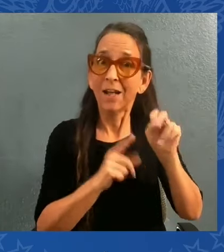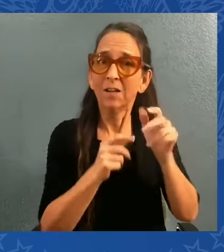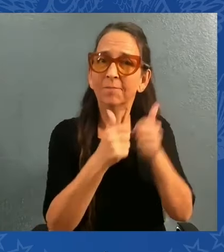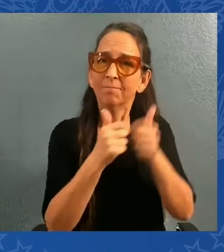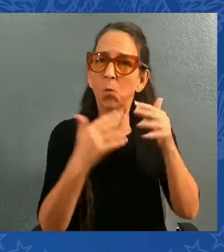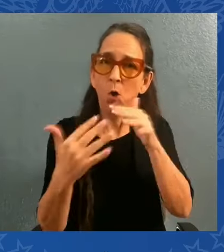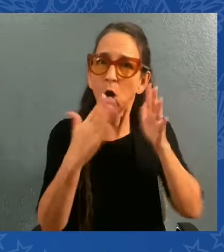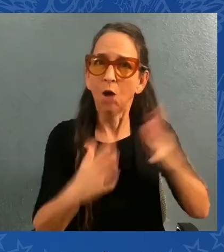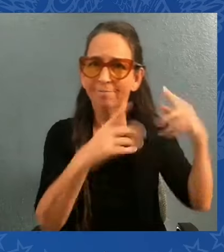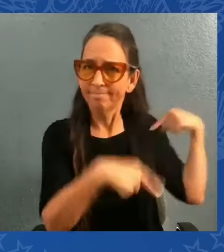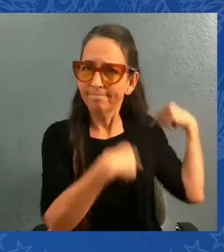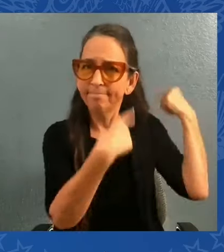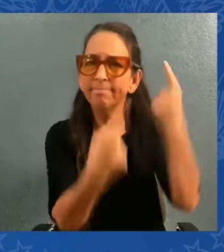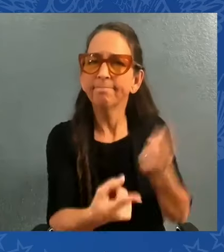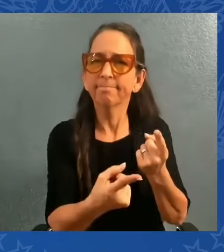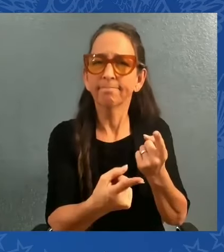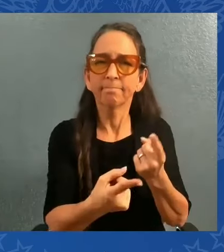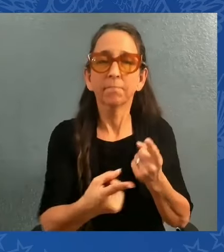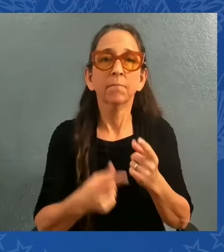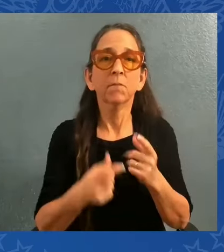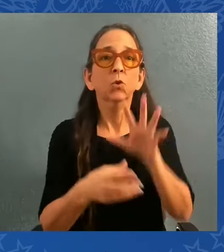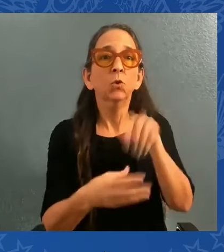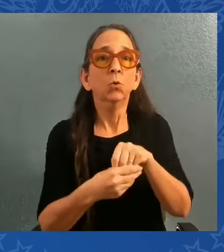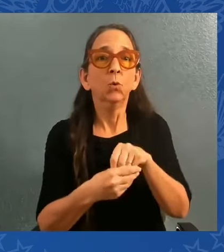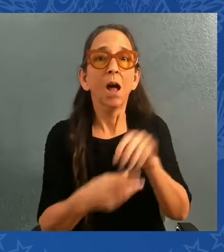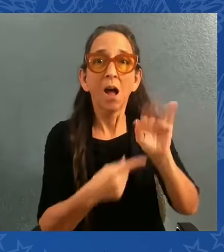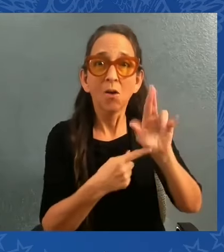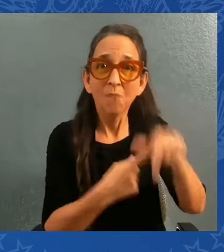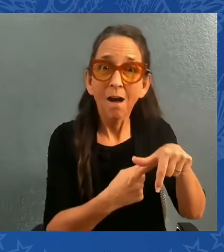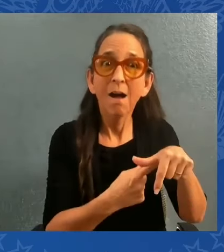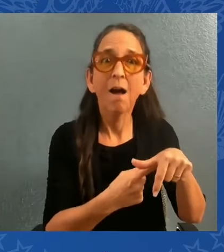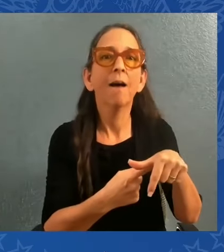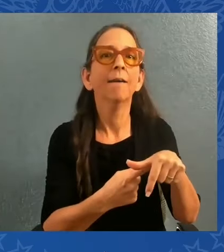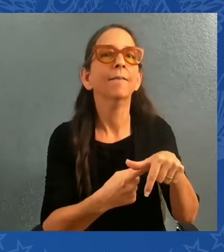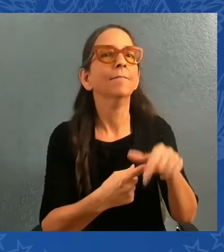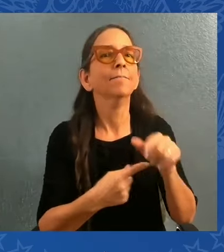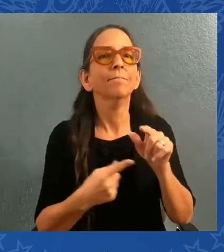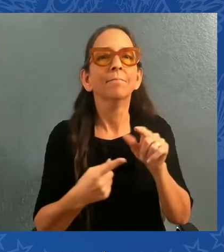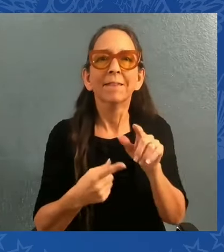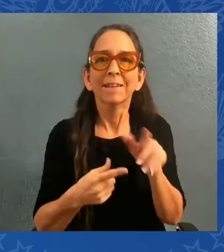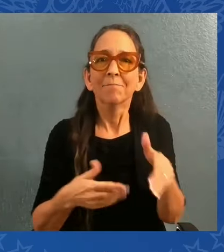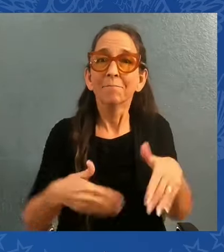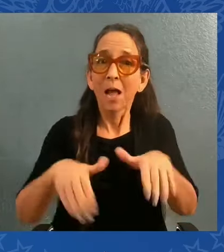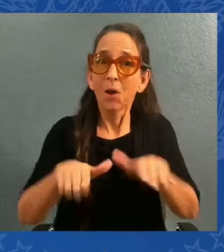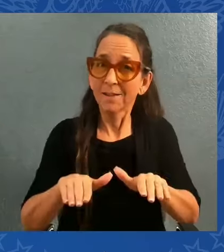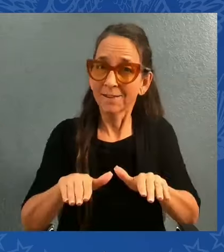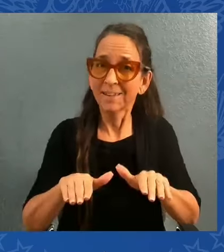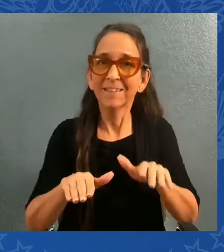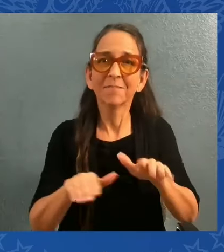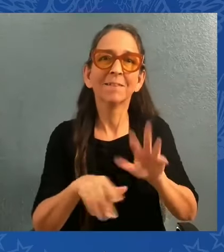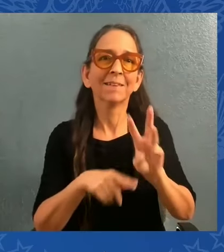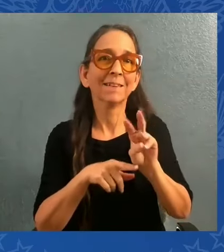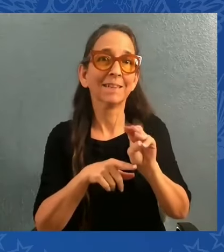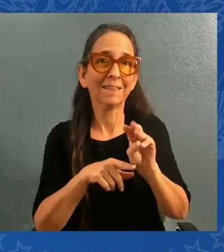Afghanistan buried in Section 60. Every new grave dug, every benediction murmured, every